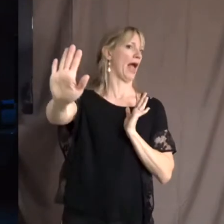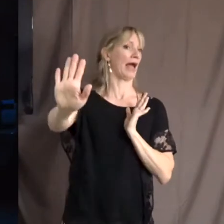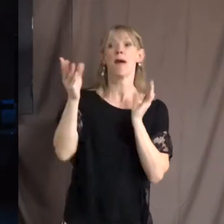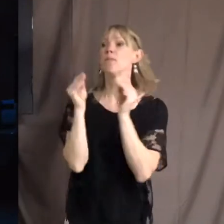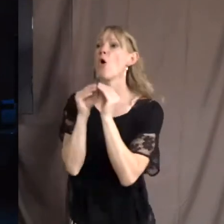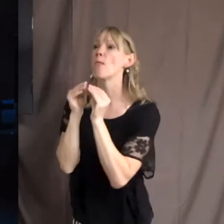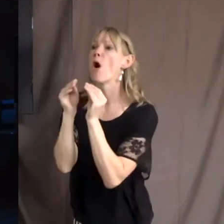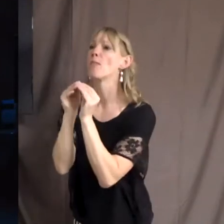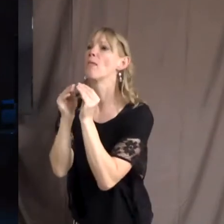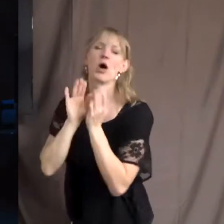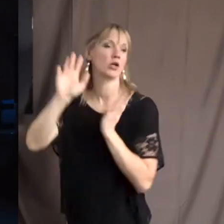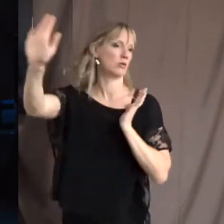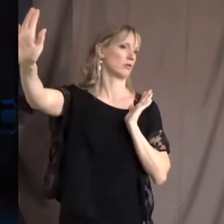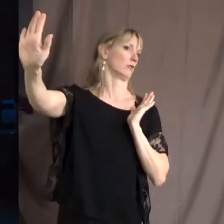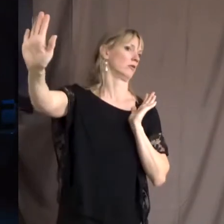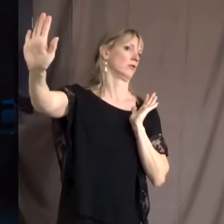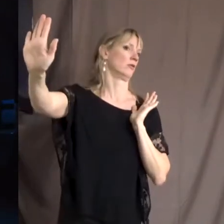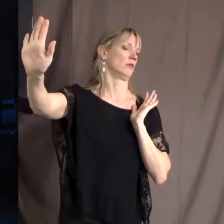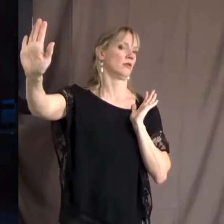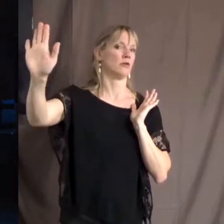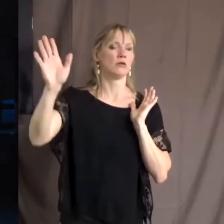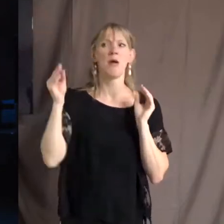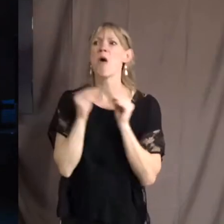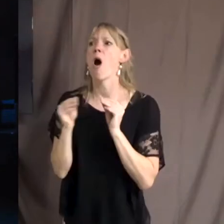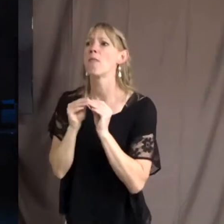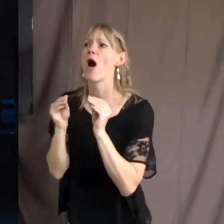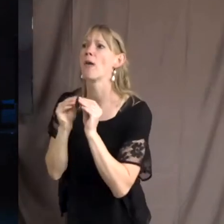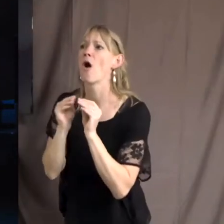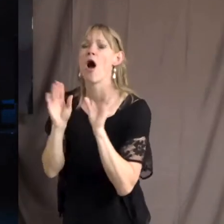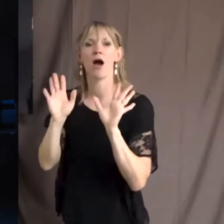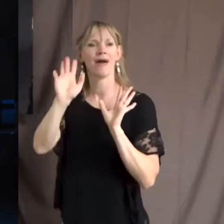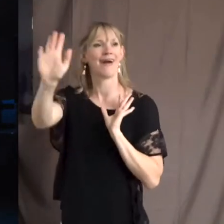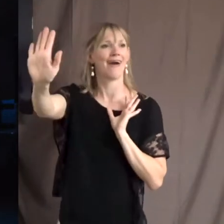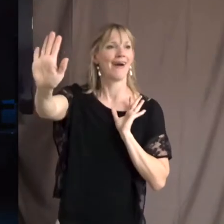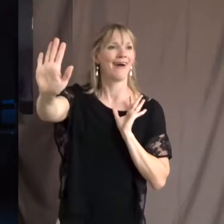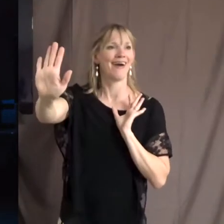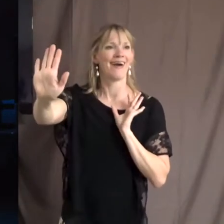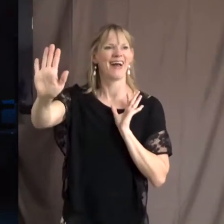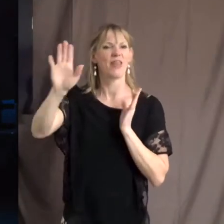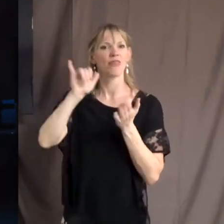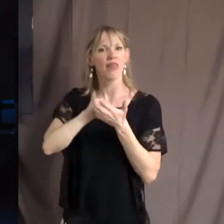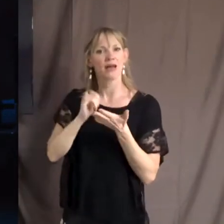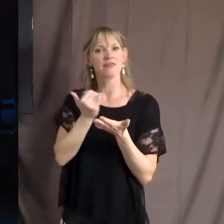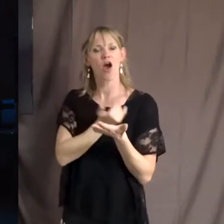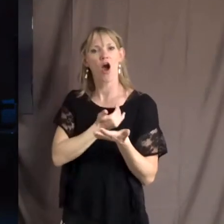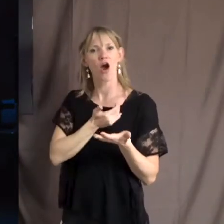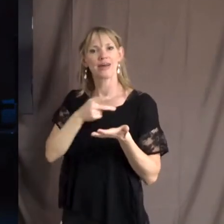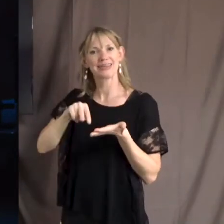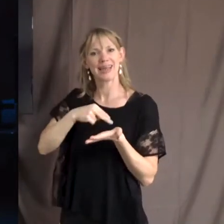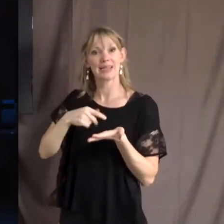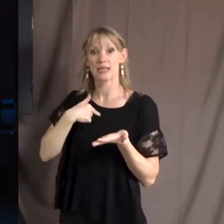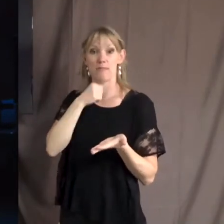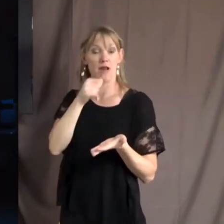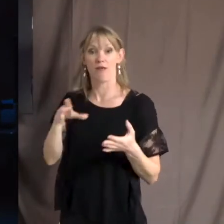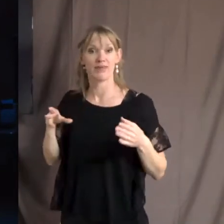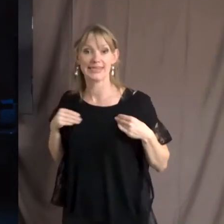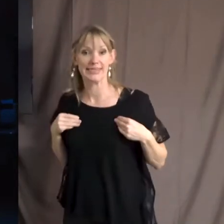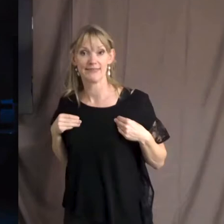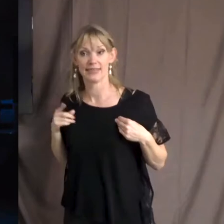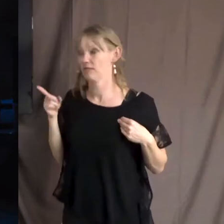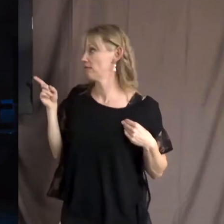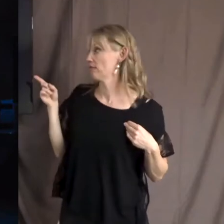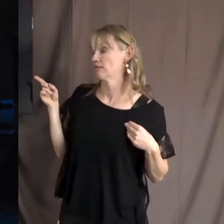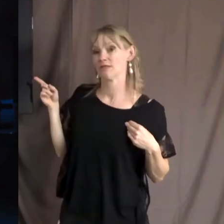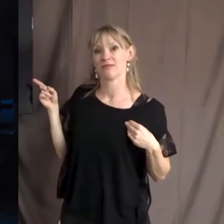More, stay away. More. This is the dance of I am not in receivership. I